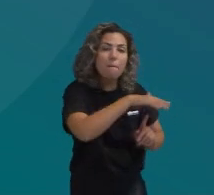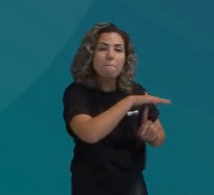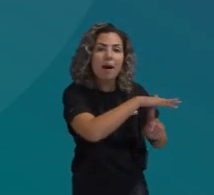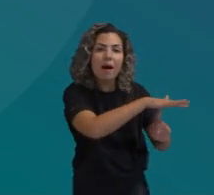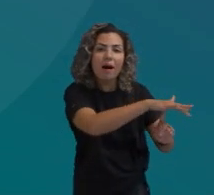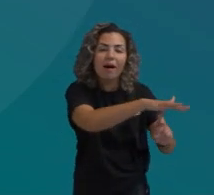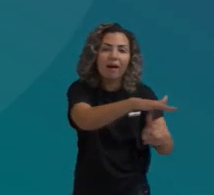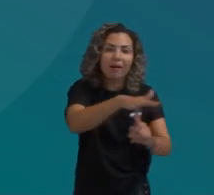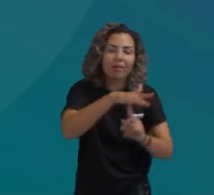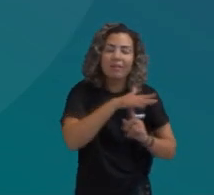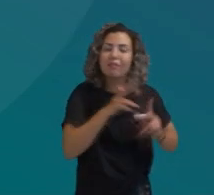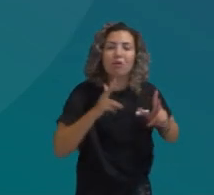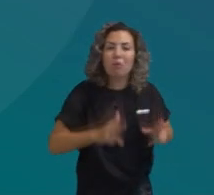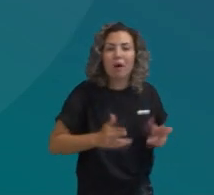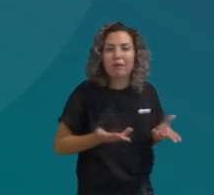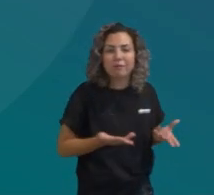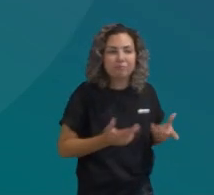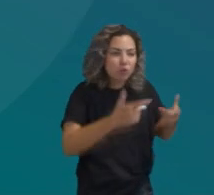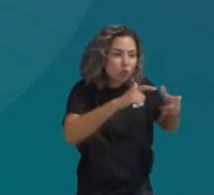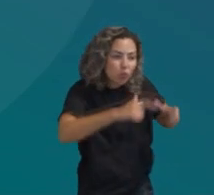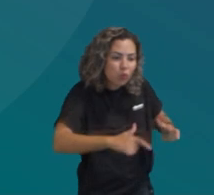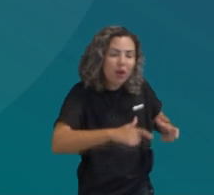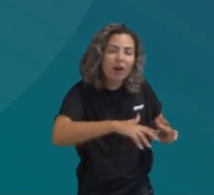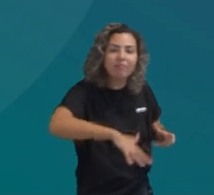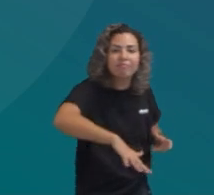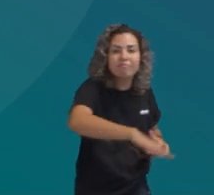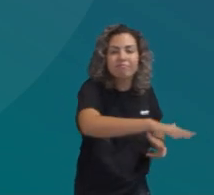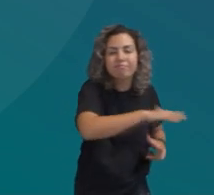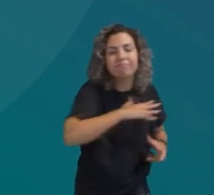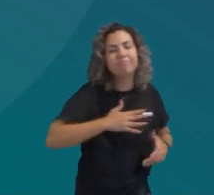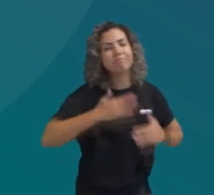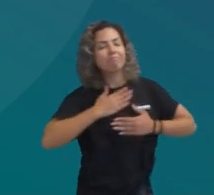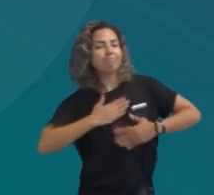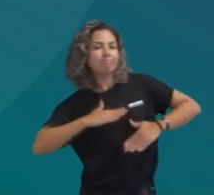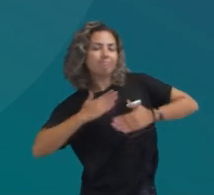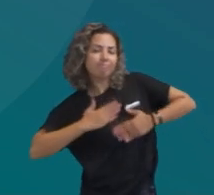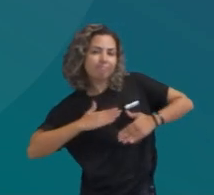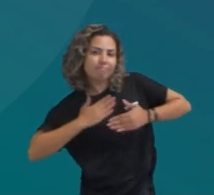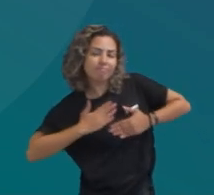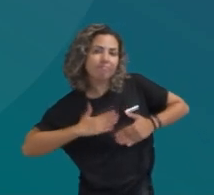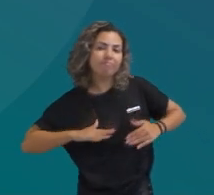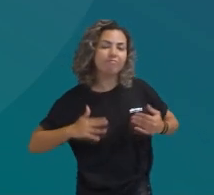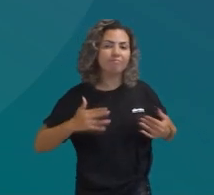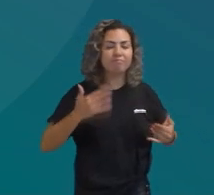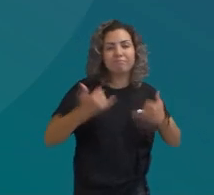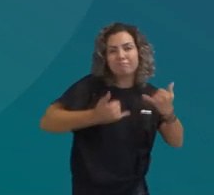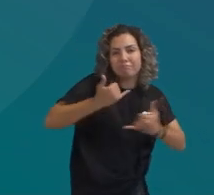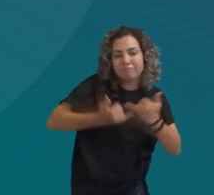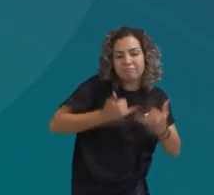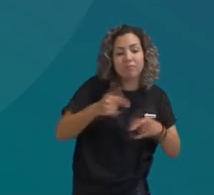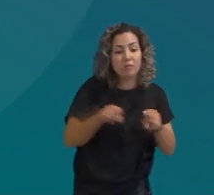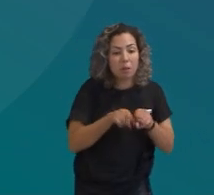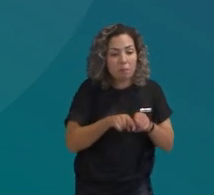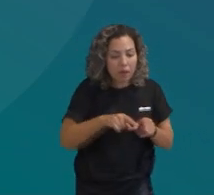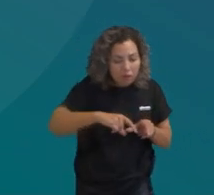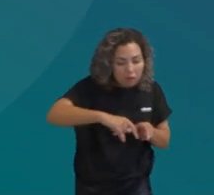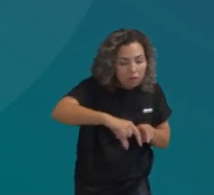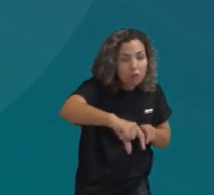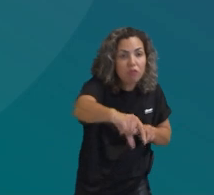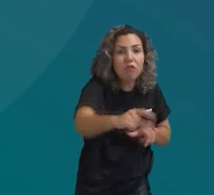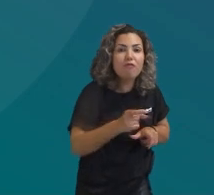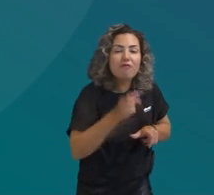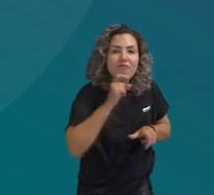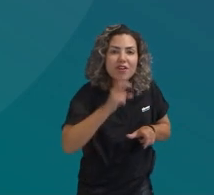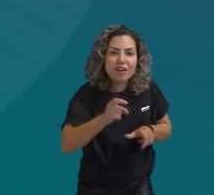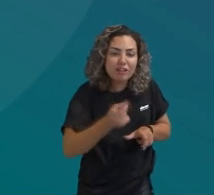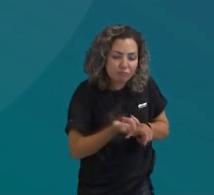for the riverbanks, and also to create green corridors, biodiversity corridors. And